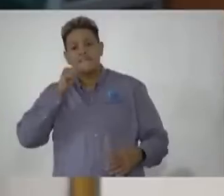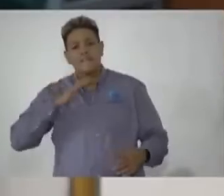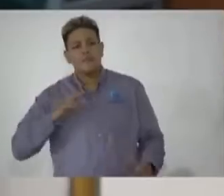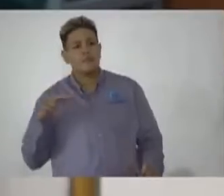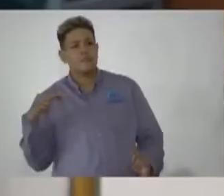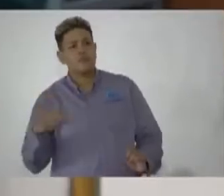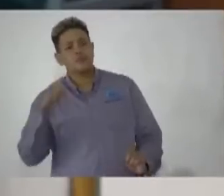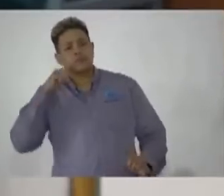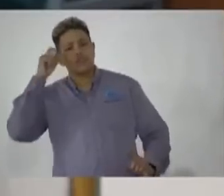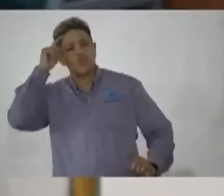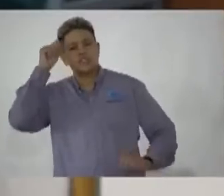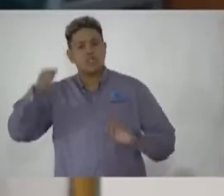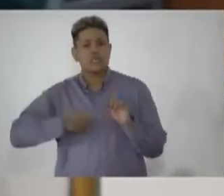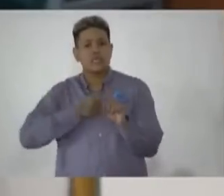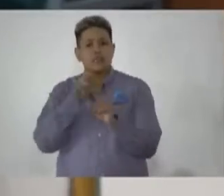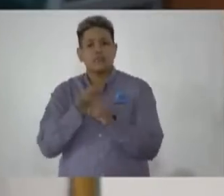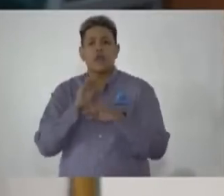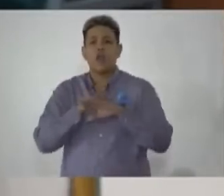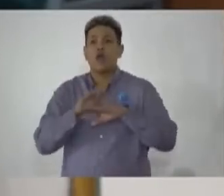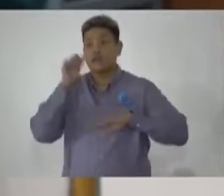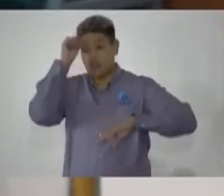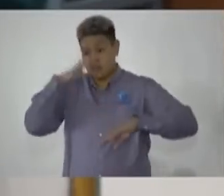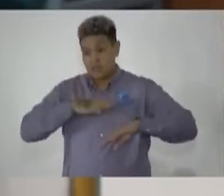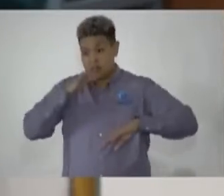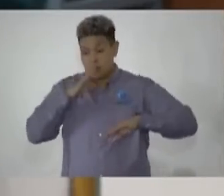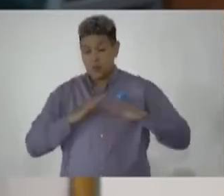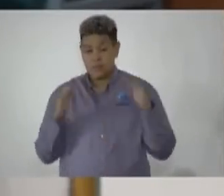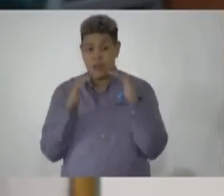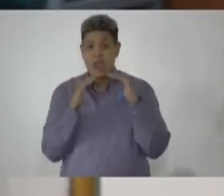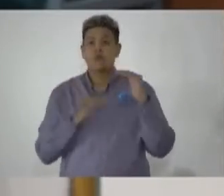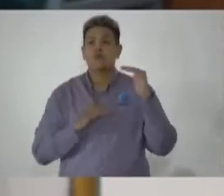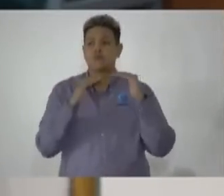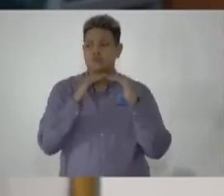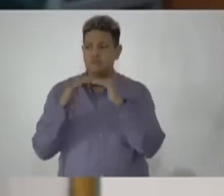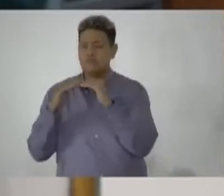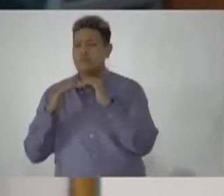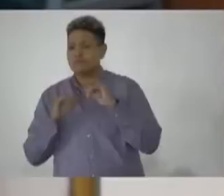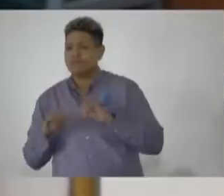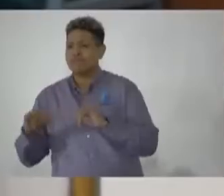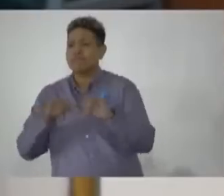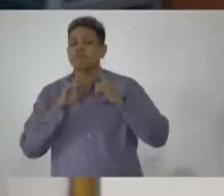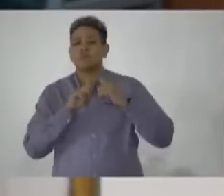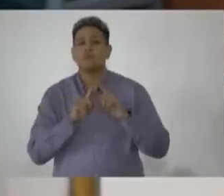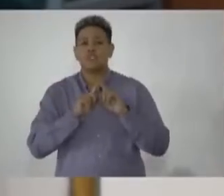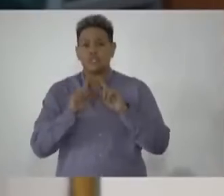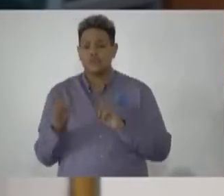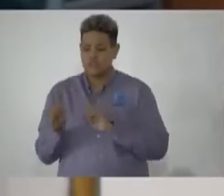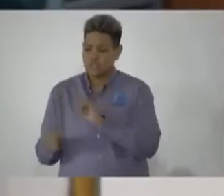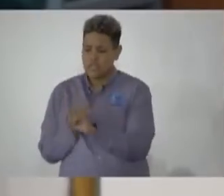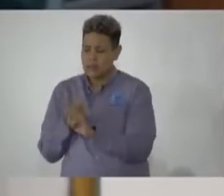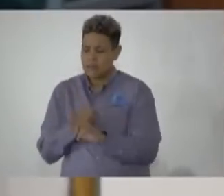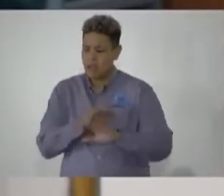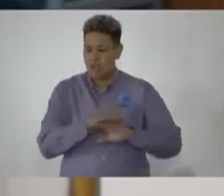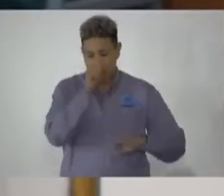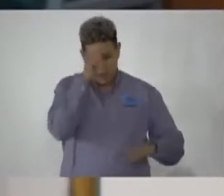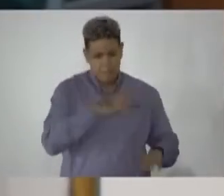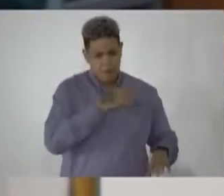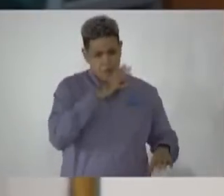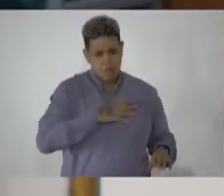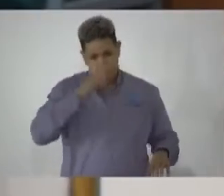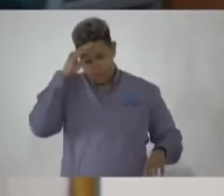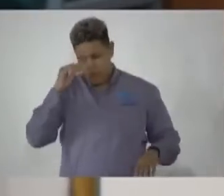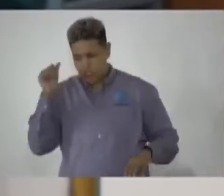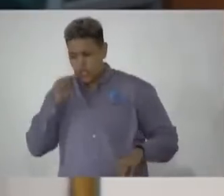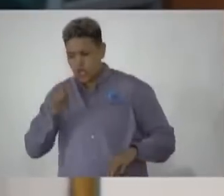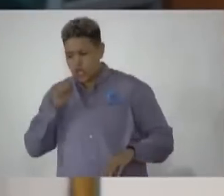to understand their effect on gender equality, equity and parity, and differential impacts on men and women and boys and